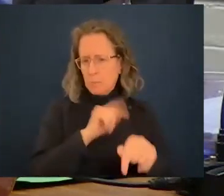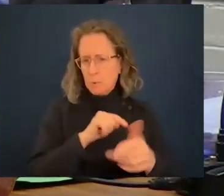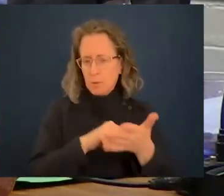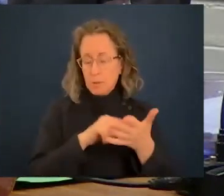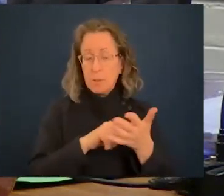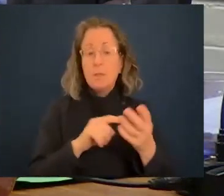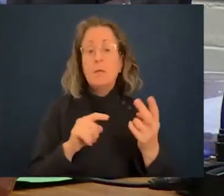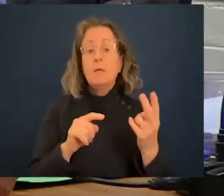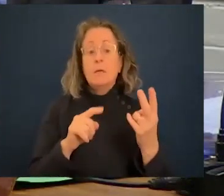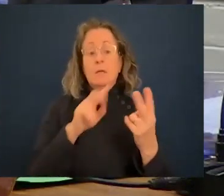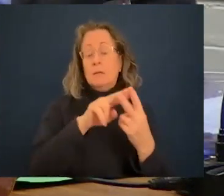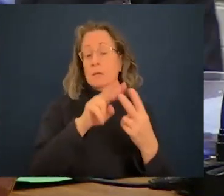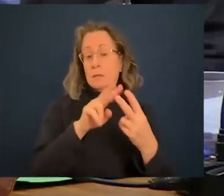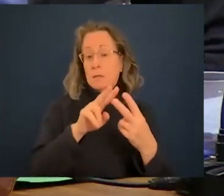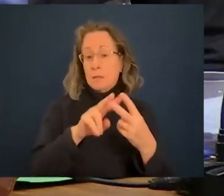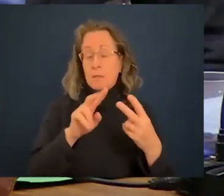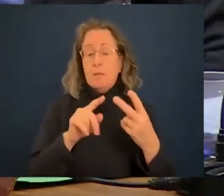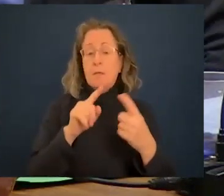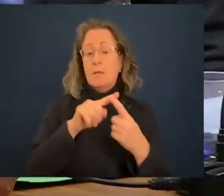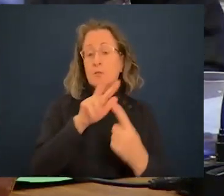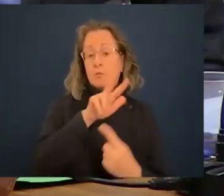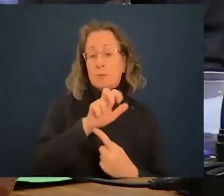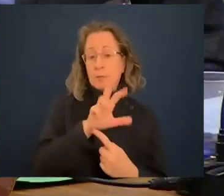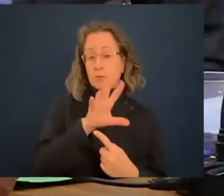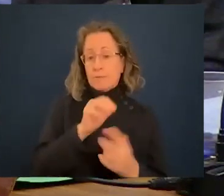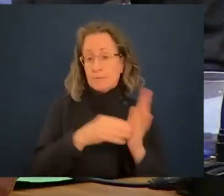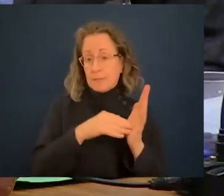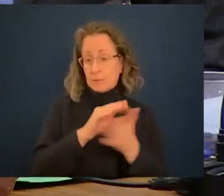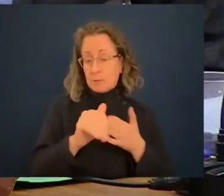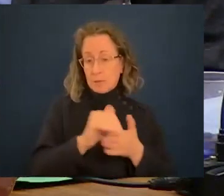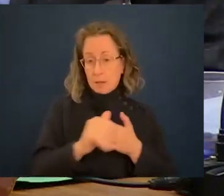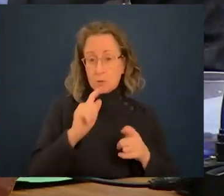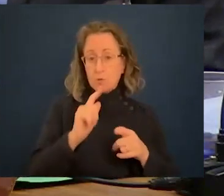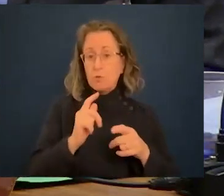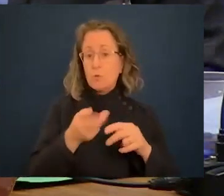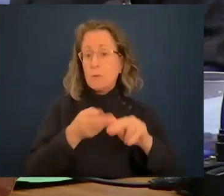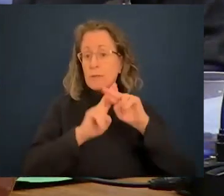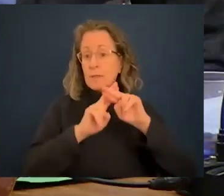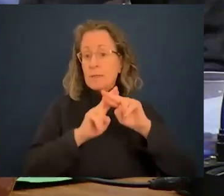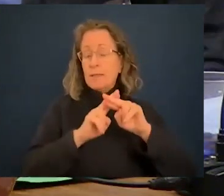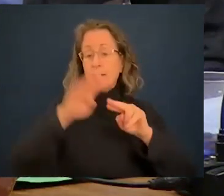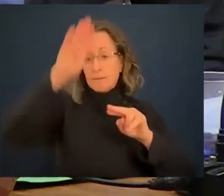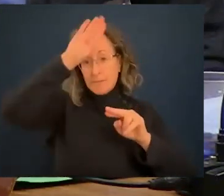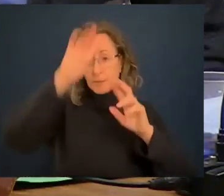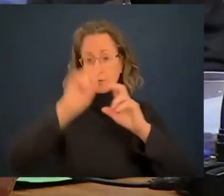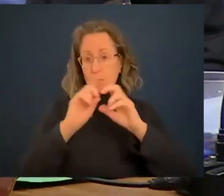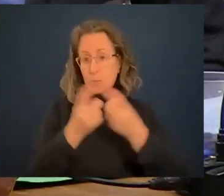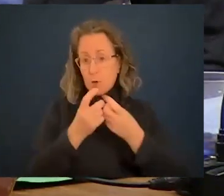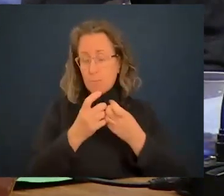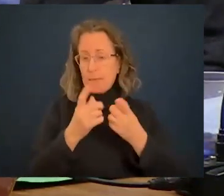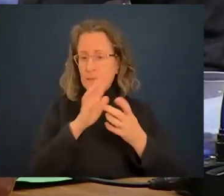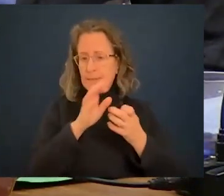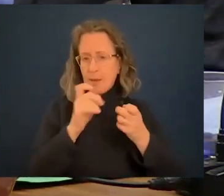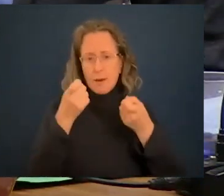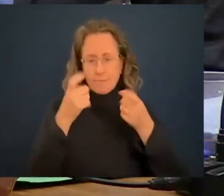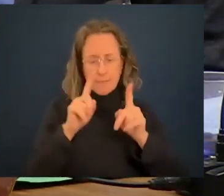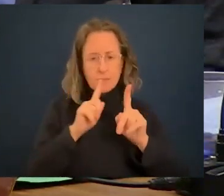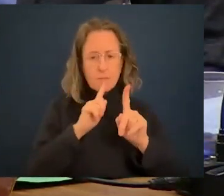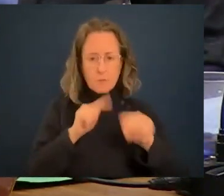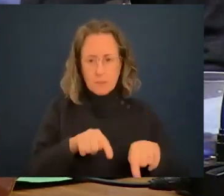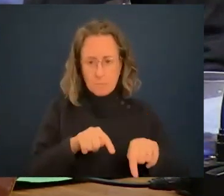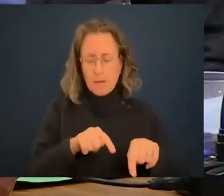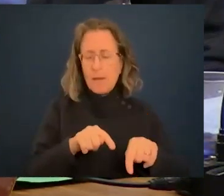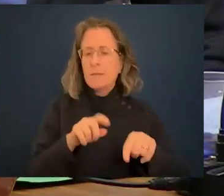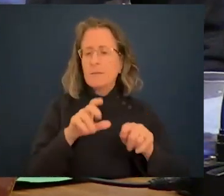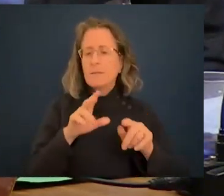two projects one uh 350 000 for increasing the fire department's effective response Force by one firefighter per